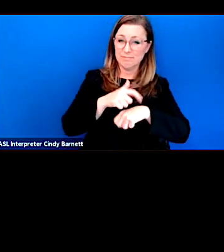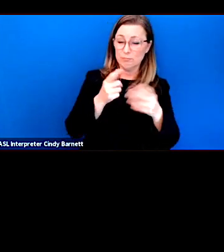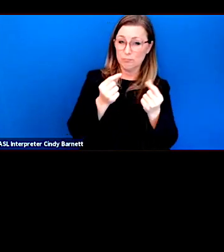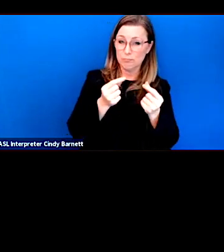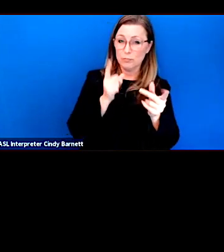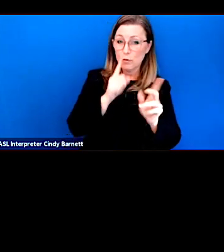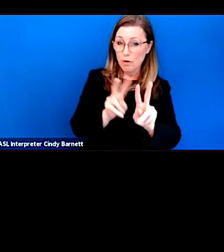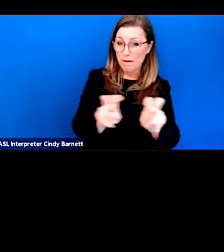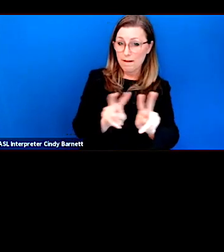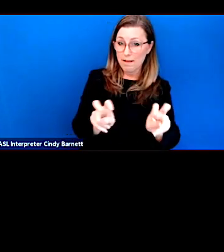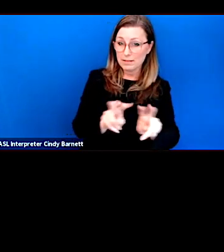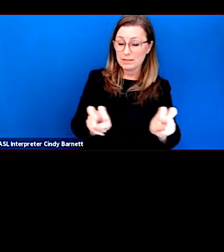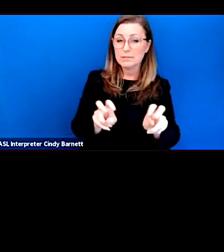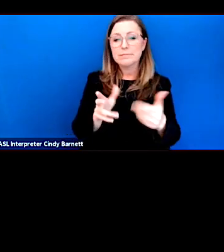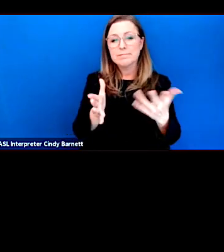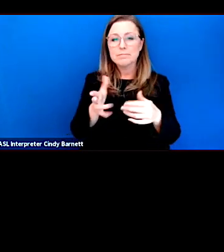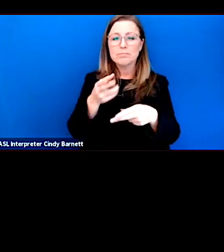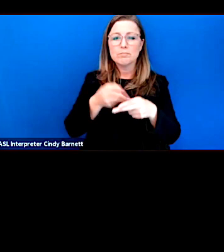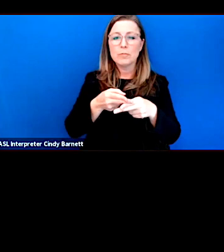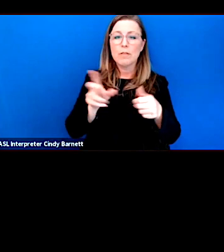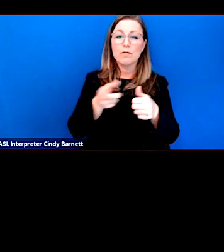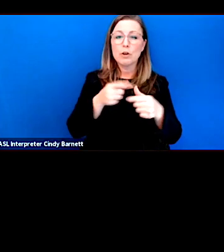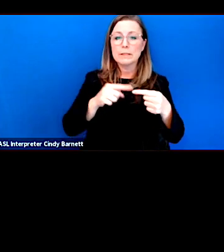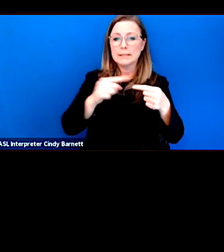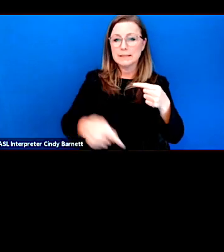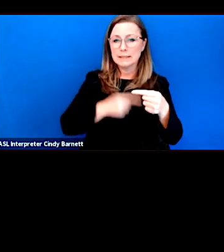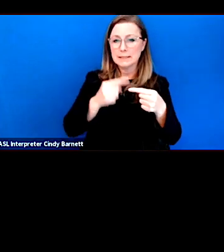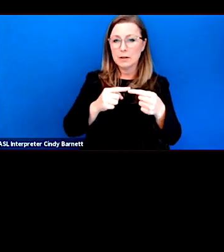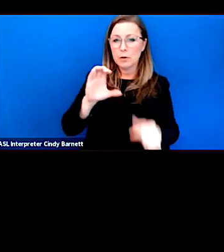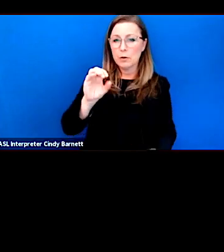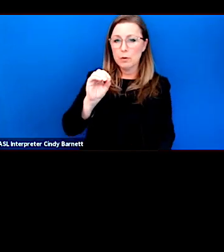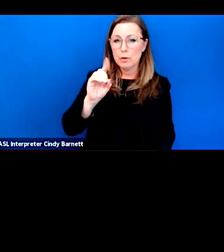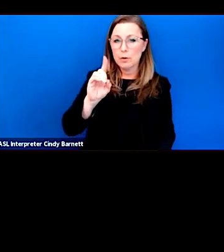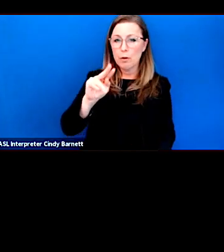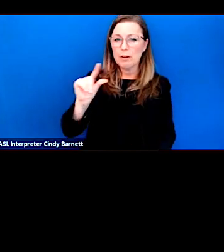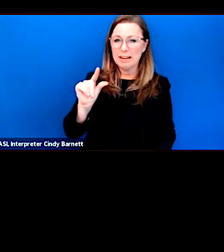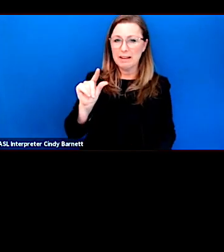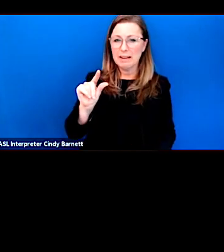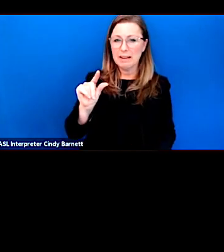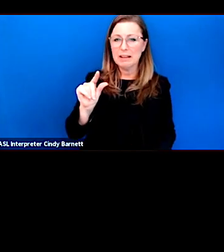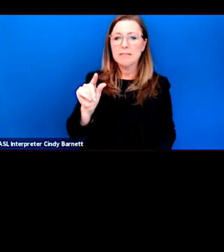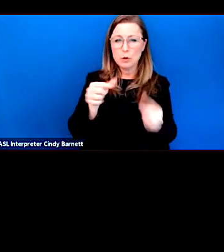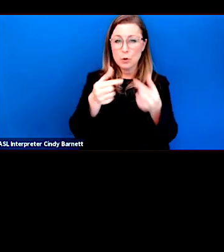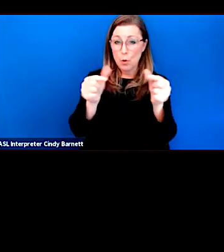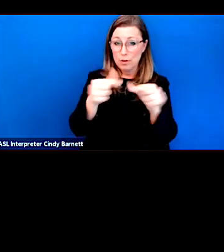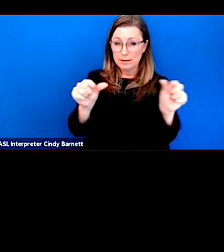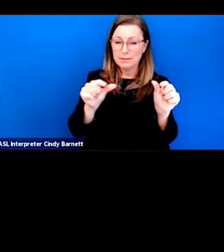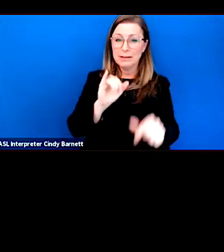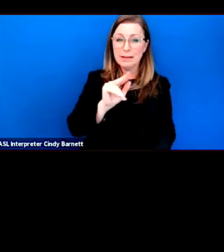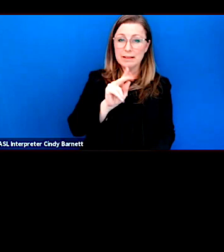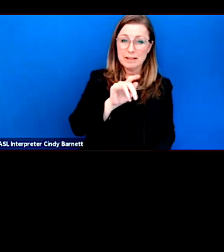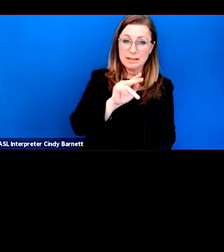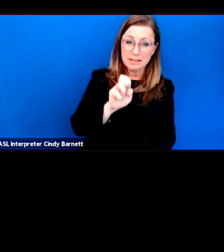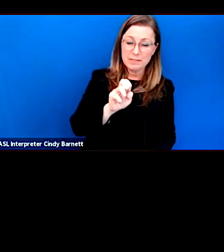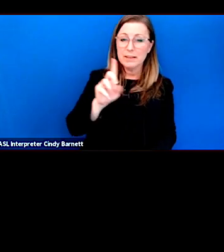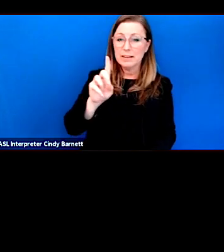first cycle coding, such as deductive and inductive coding. And Module 4 will look at the